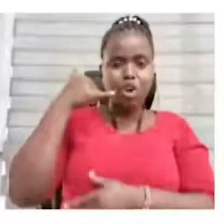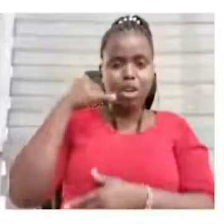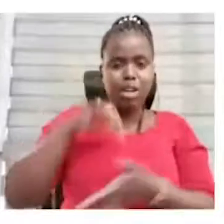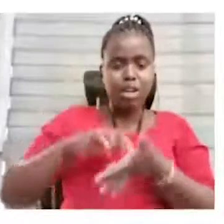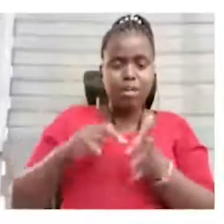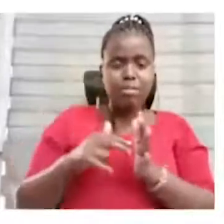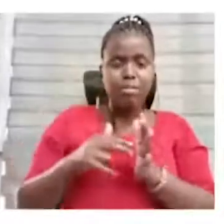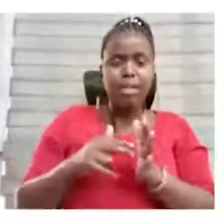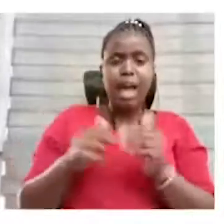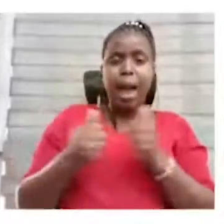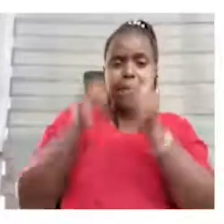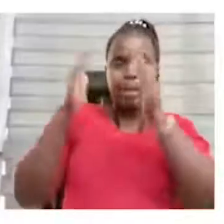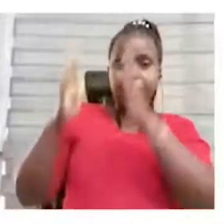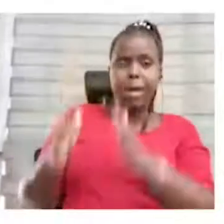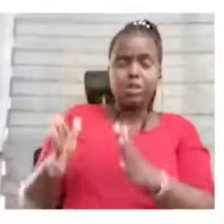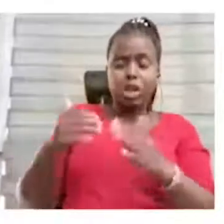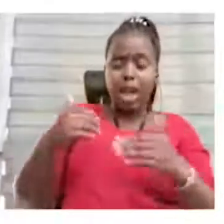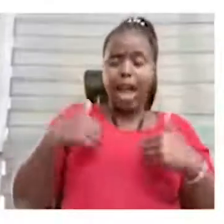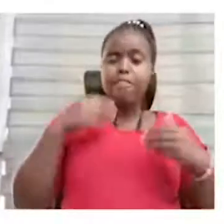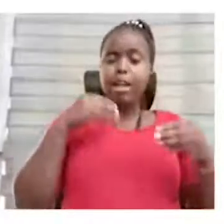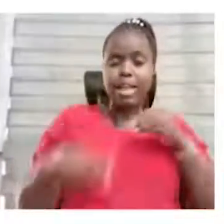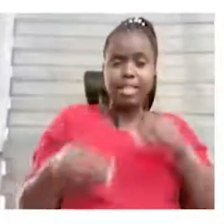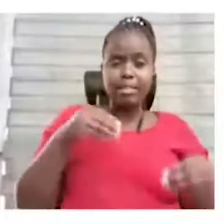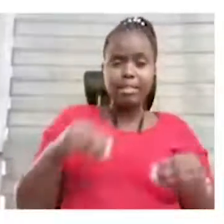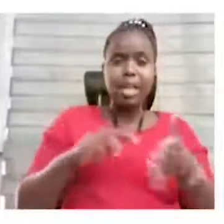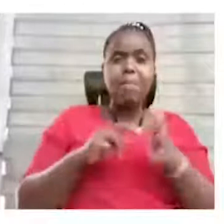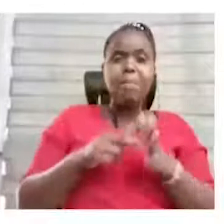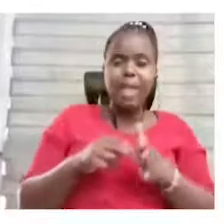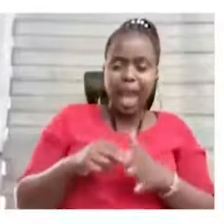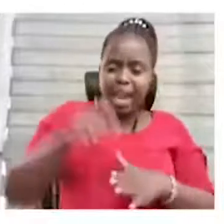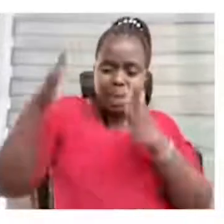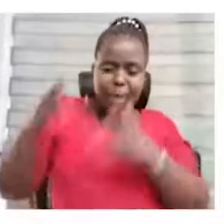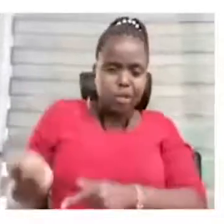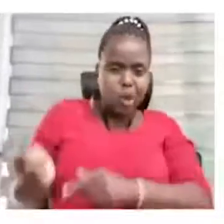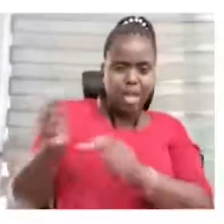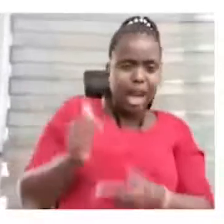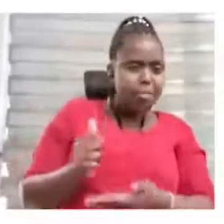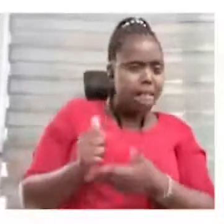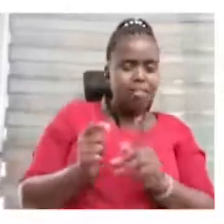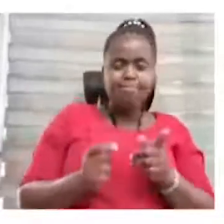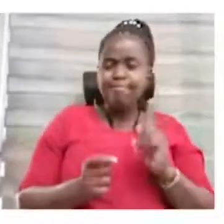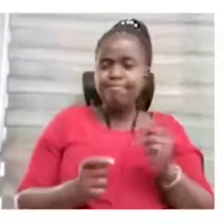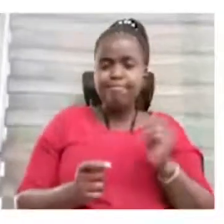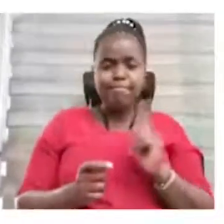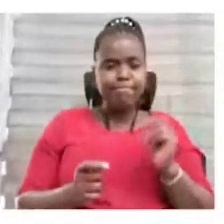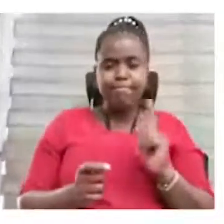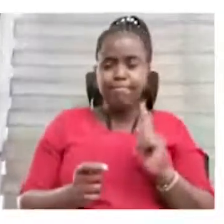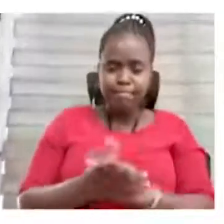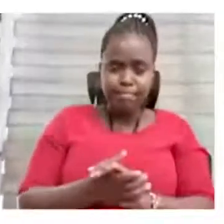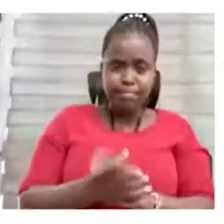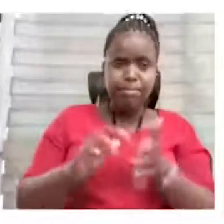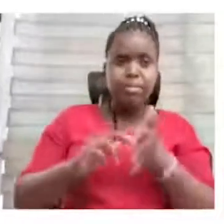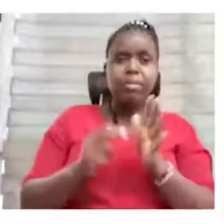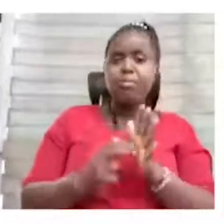a disability that they should have to get help from somebody else, or they should have to have specialized equipment or whatnot. That